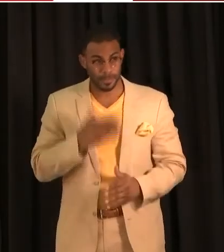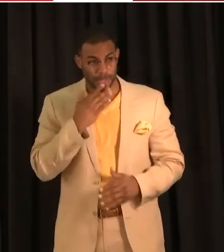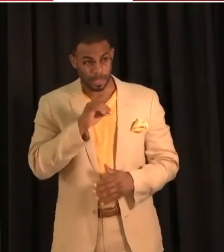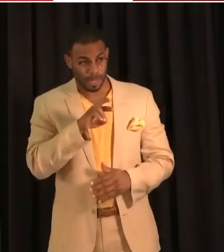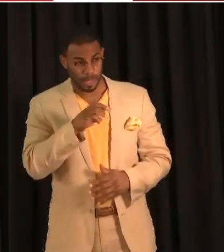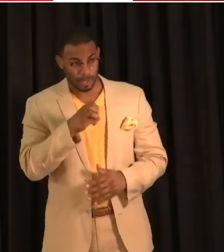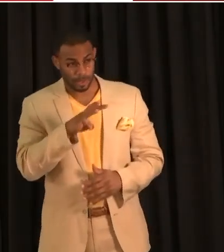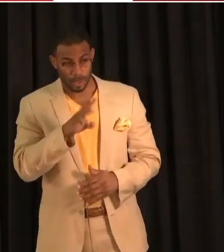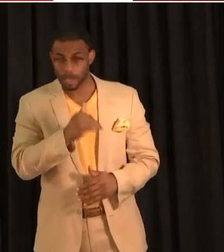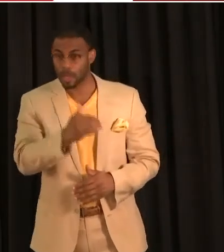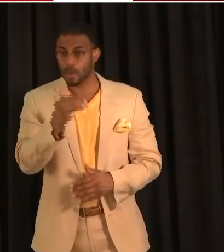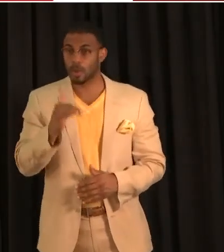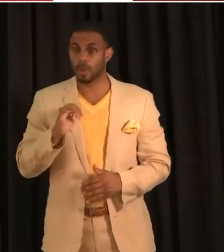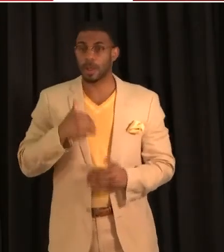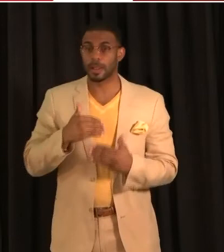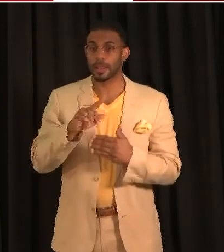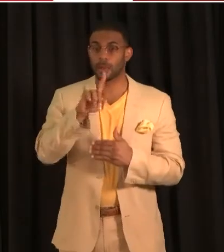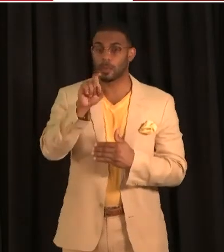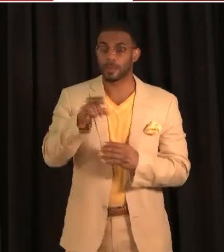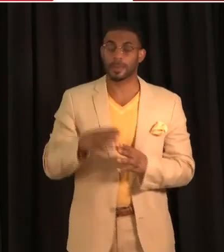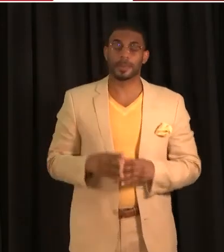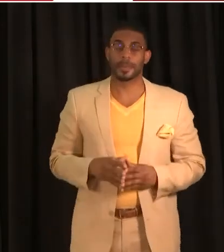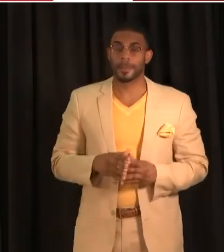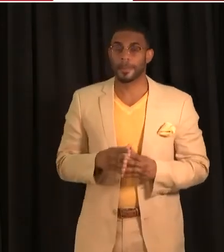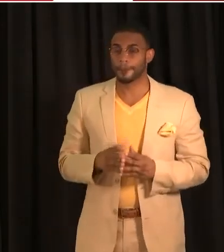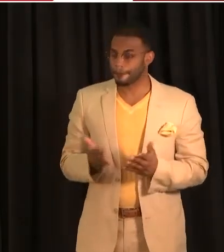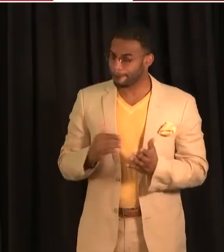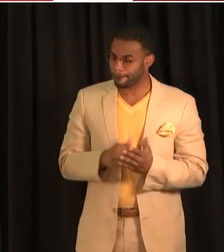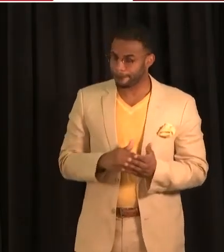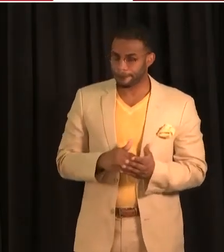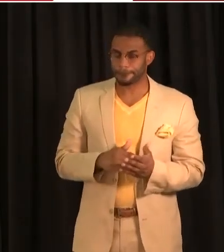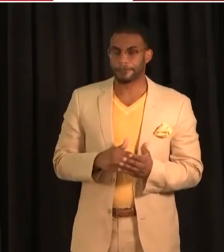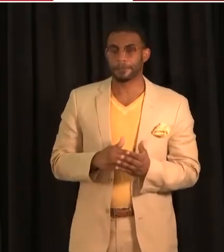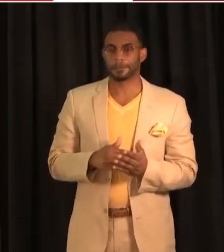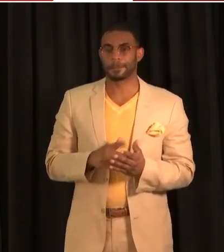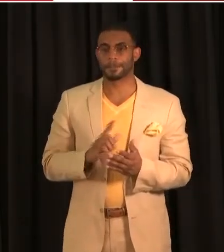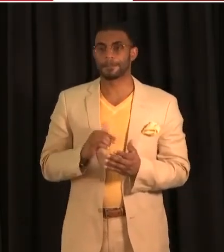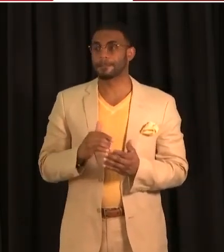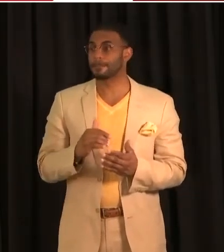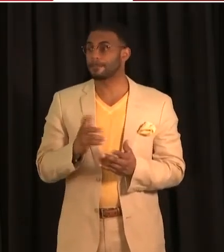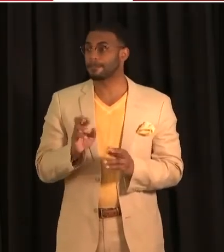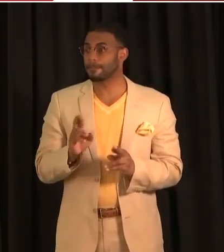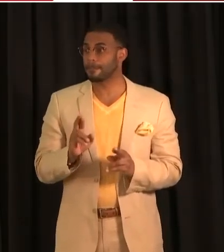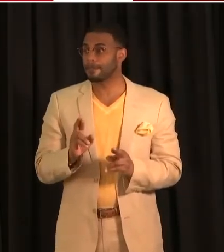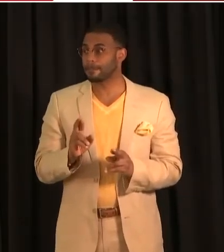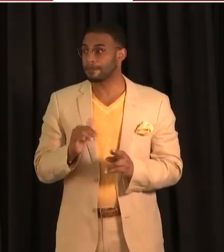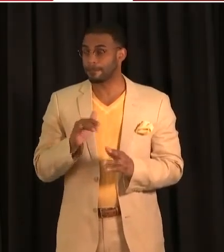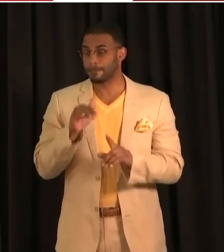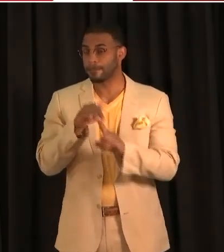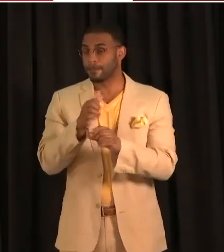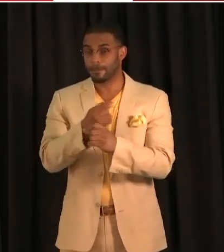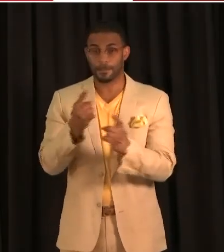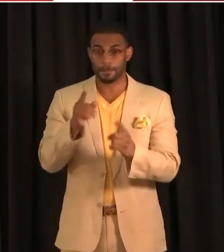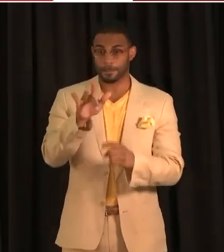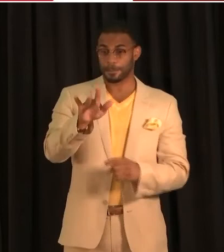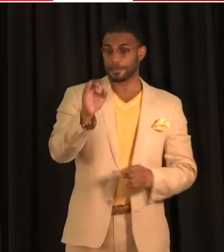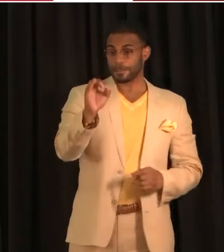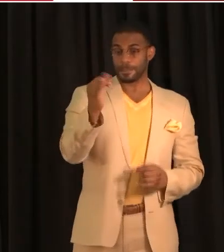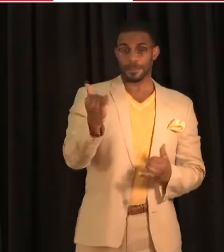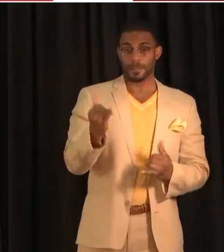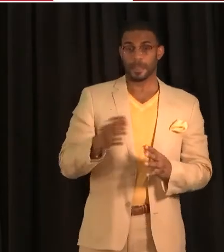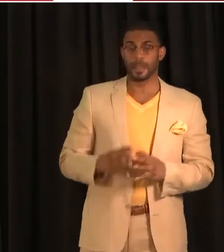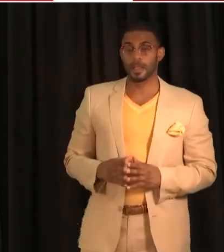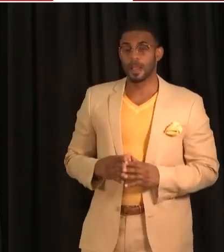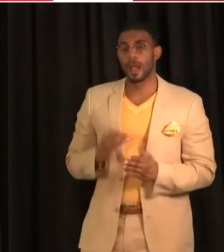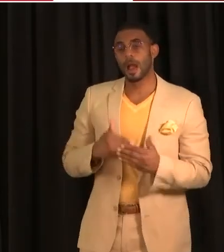Thank you, Dr. Shaw. We're going to go to our next question. And again, before we go on to our next question, I want to remind everyone to press